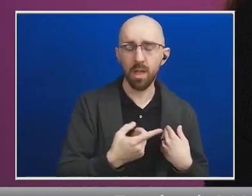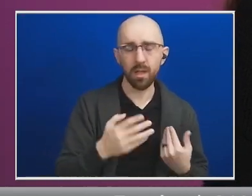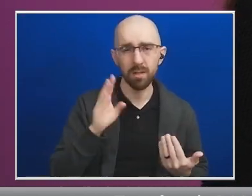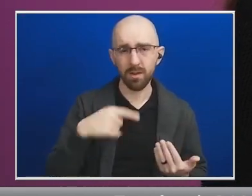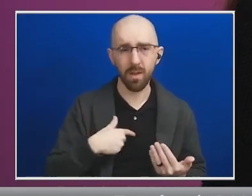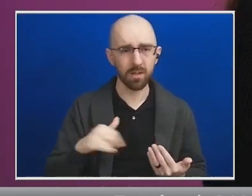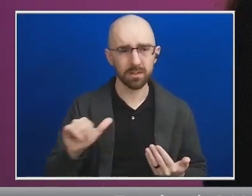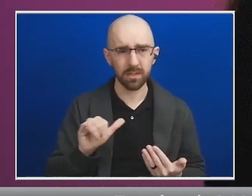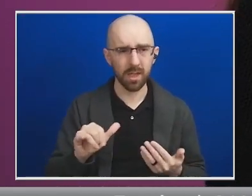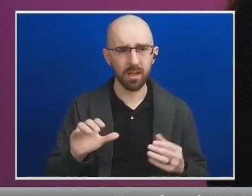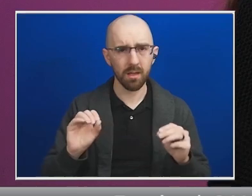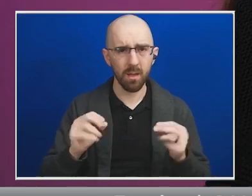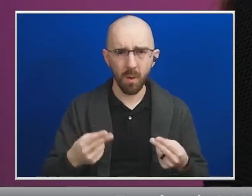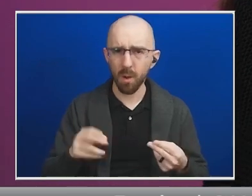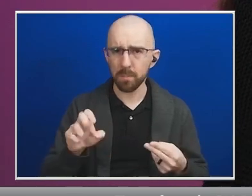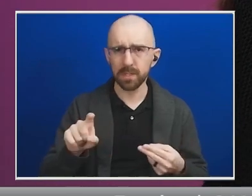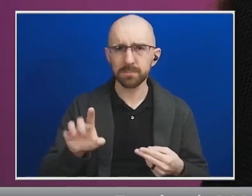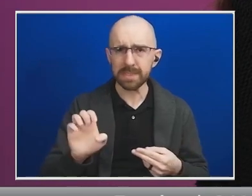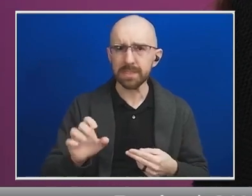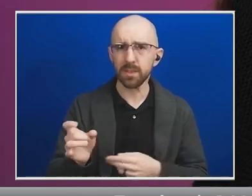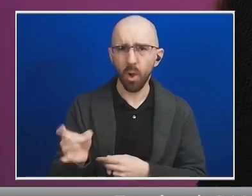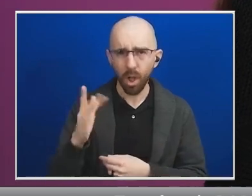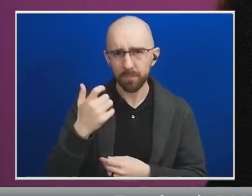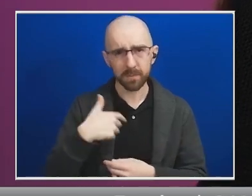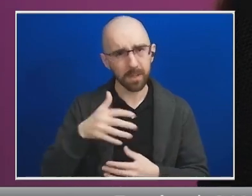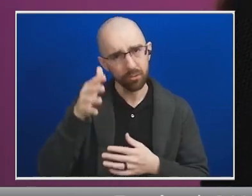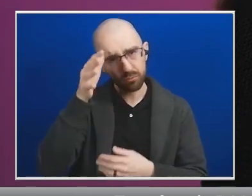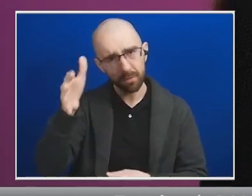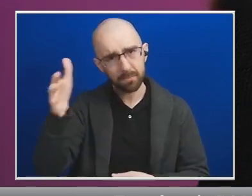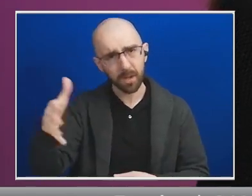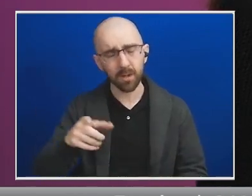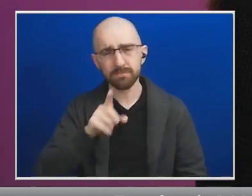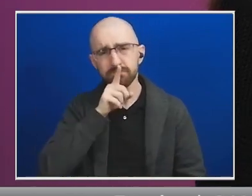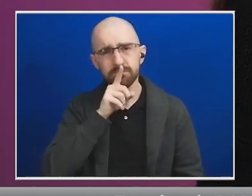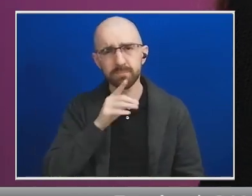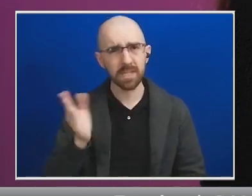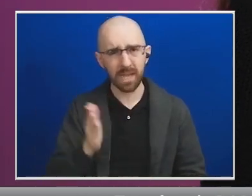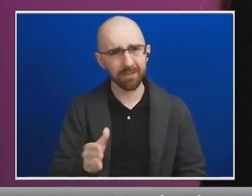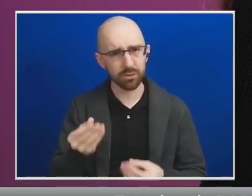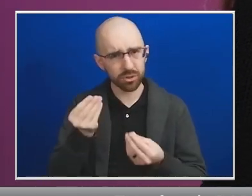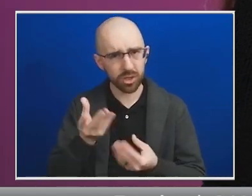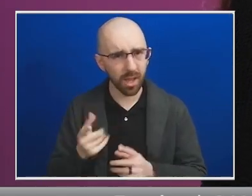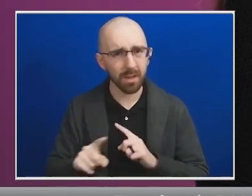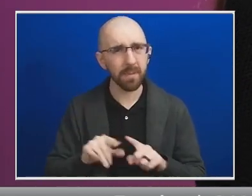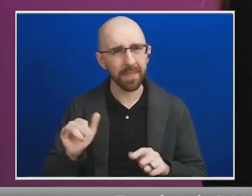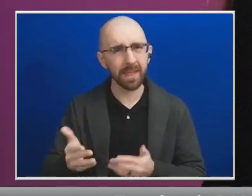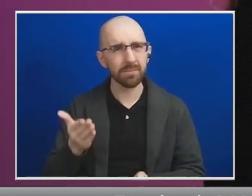must be terrible, because my grandparents never wanted to share, but that's probably also their generation. Right.